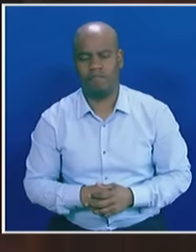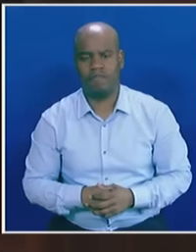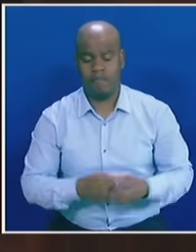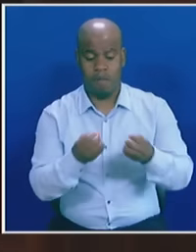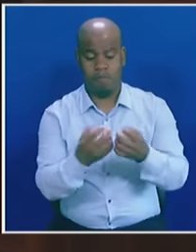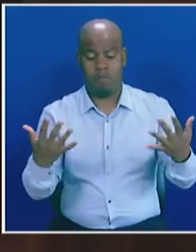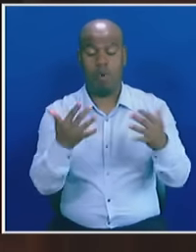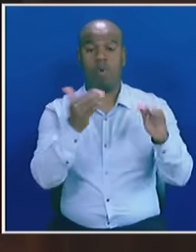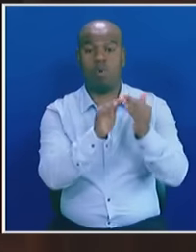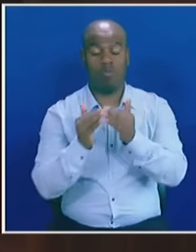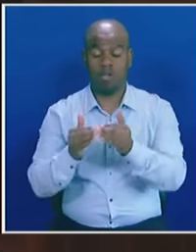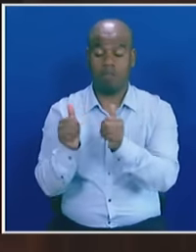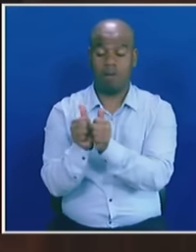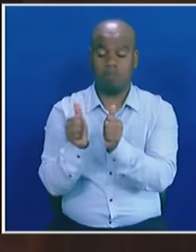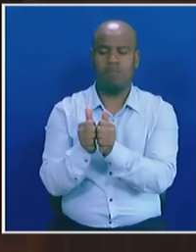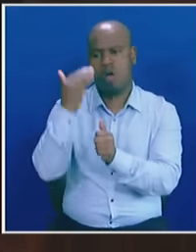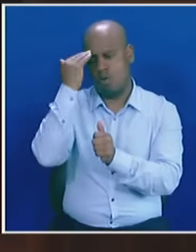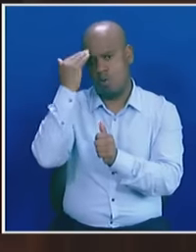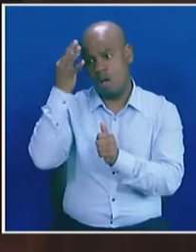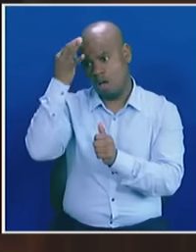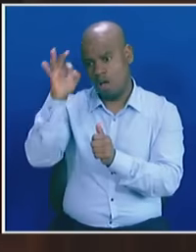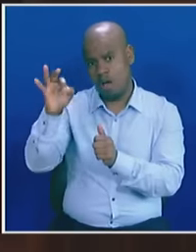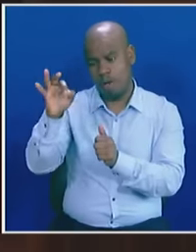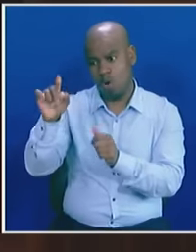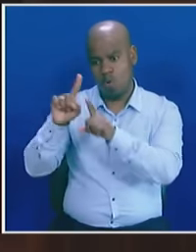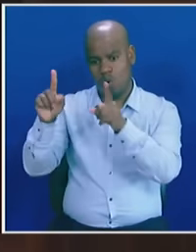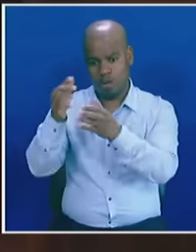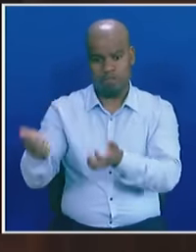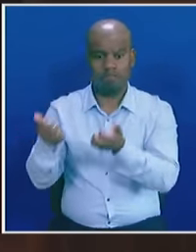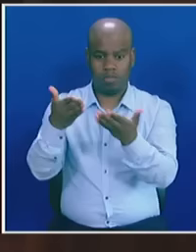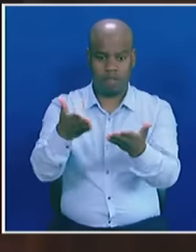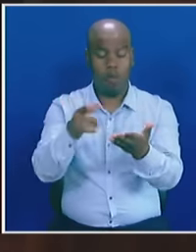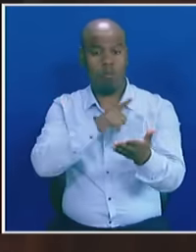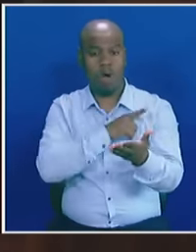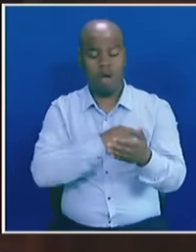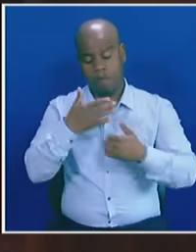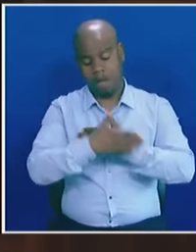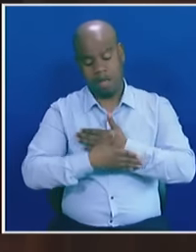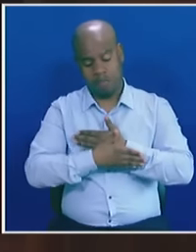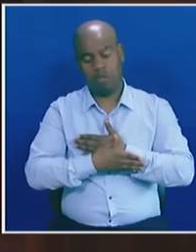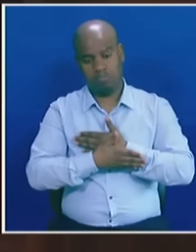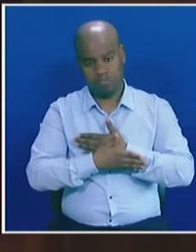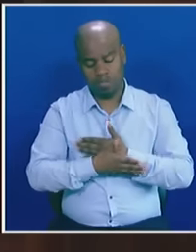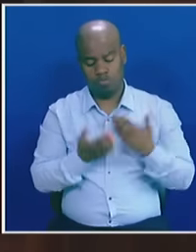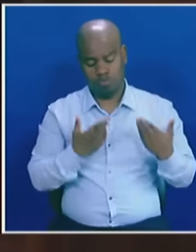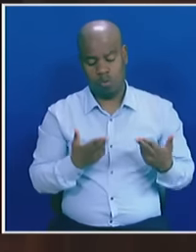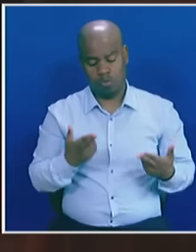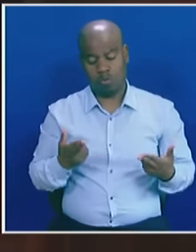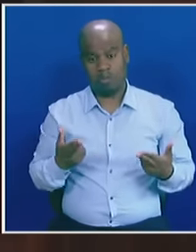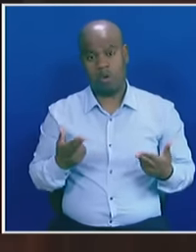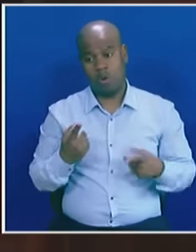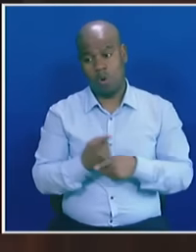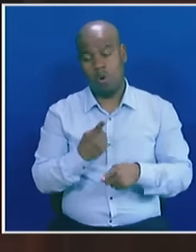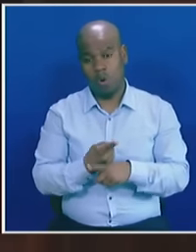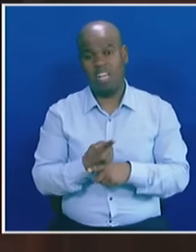Citizens know that government does not provide service because the country's material resources are diverted into